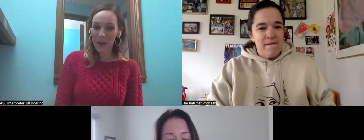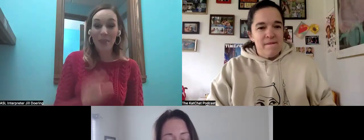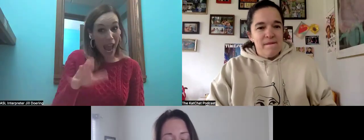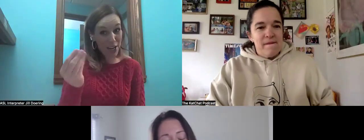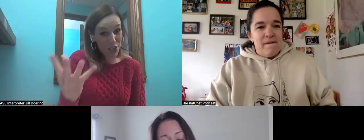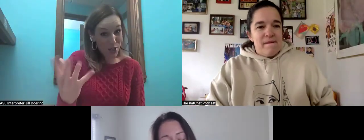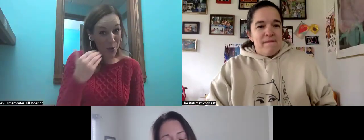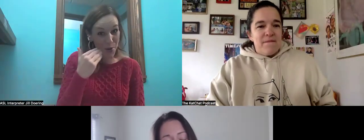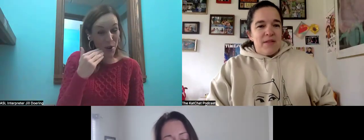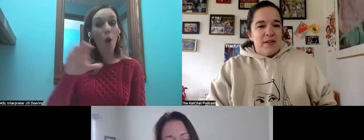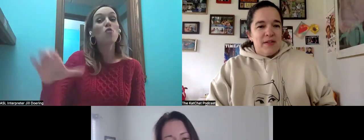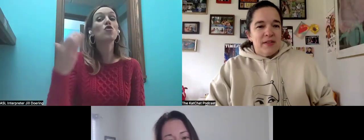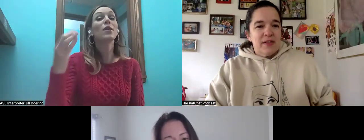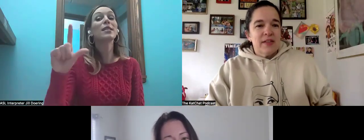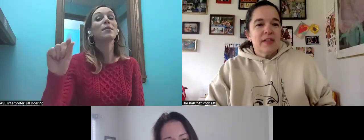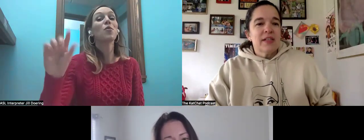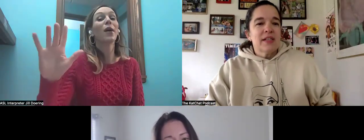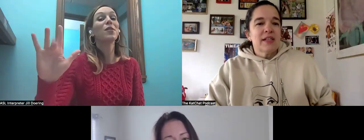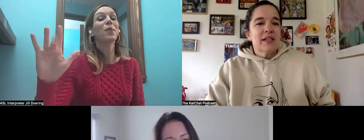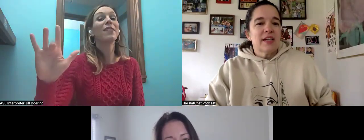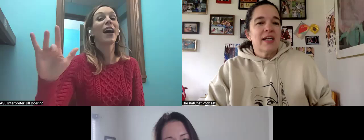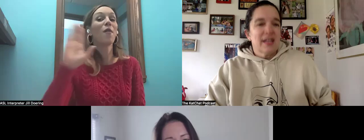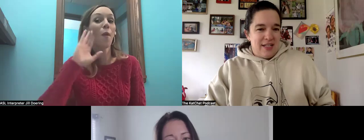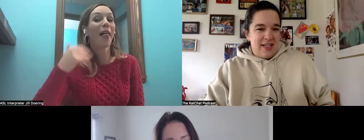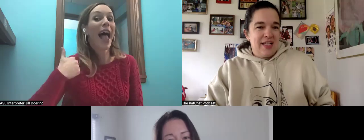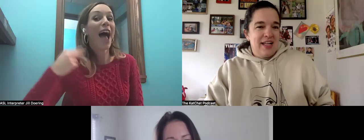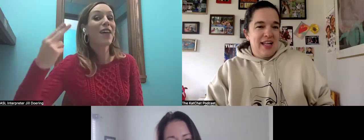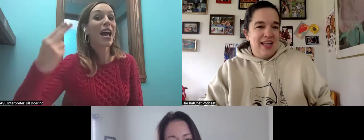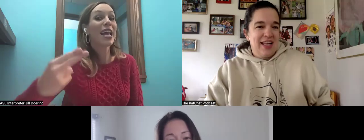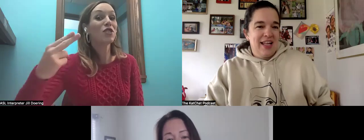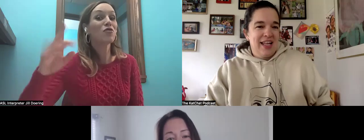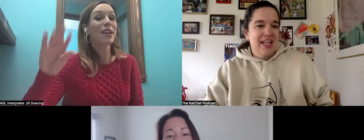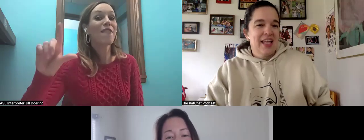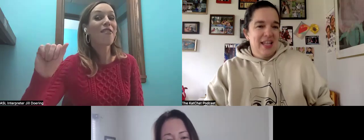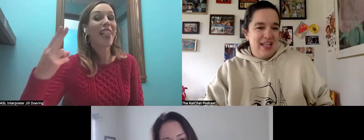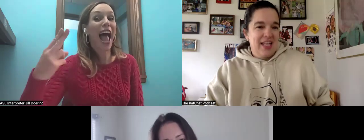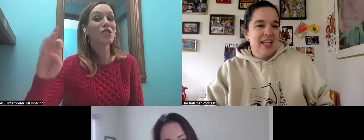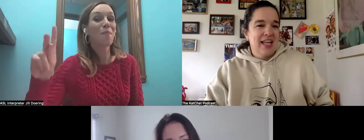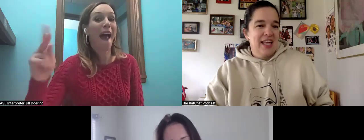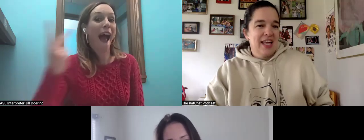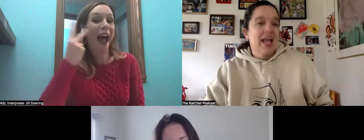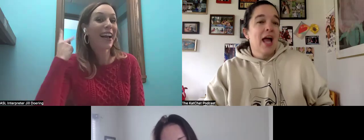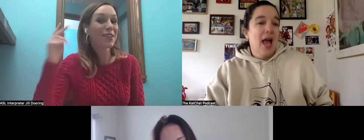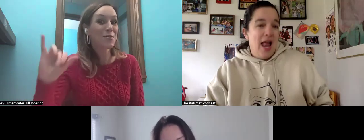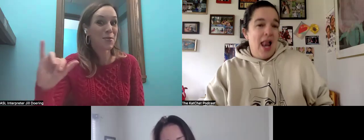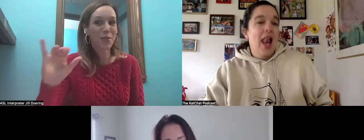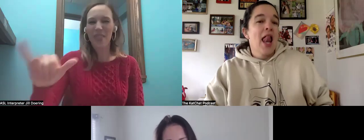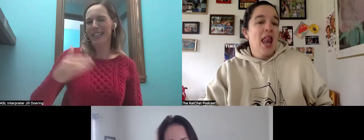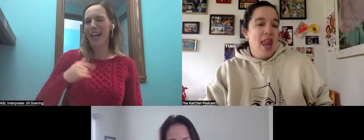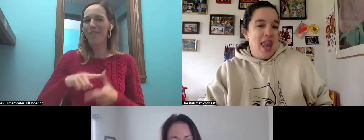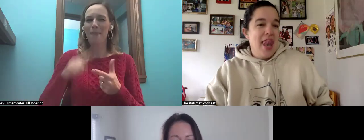know, Christmas 2025 will also have a history flashbacks. So that's sort of my signature now for Christmas.